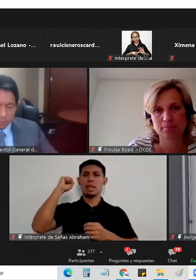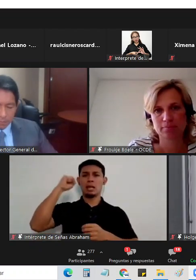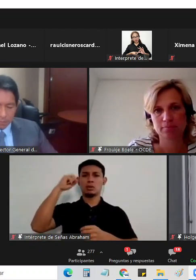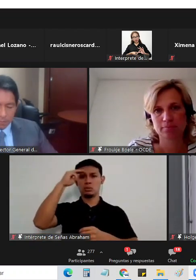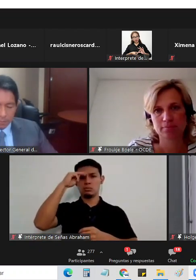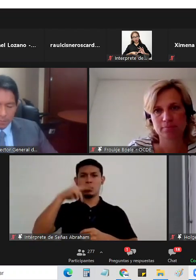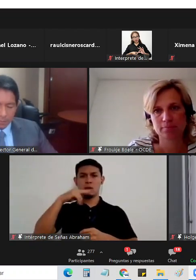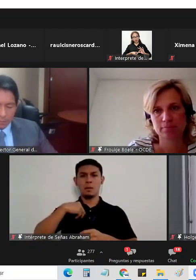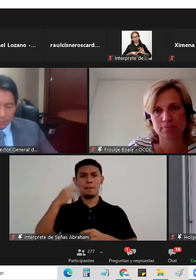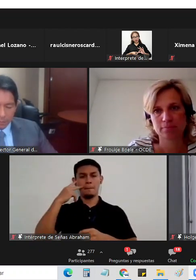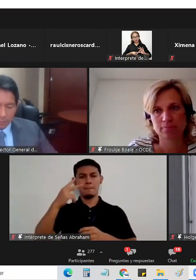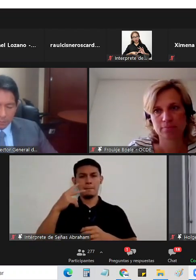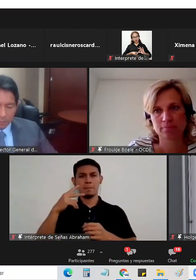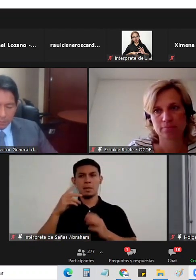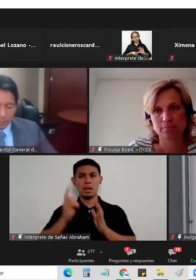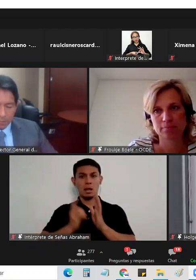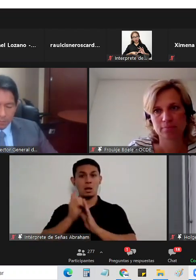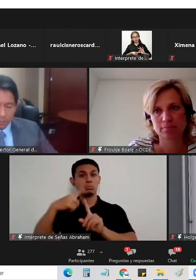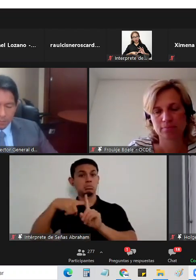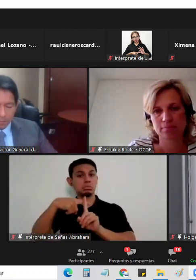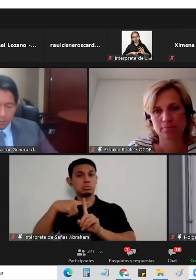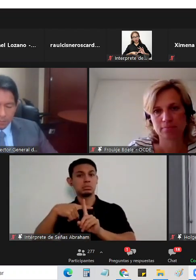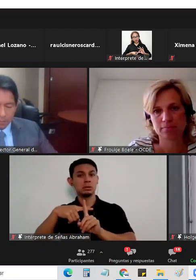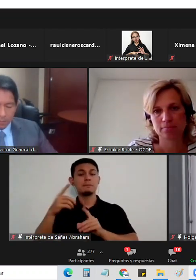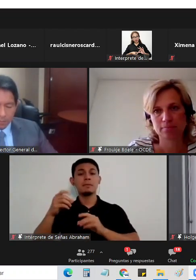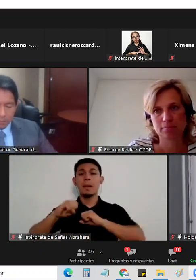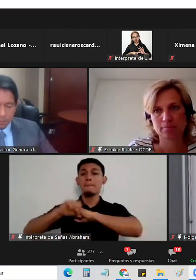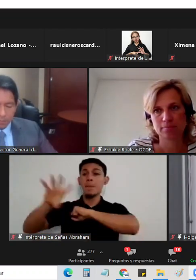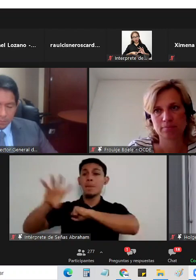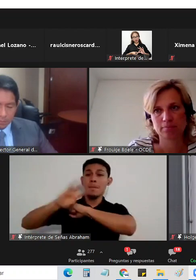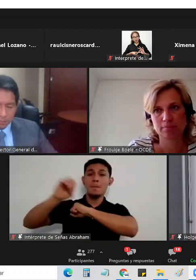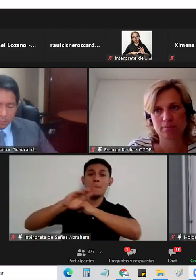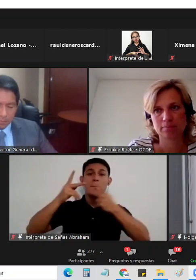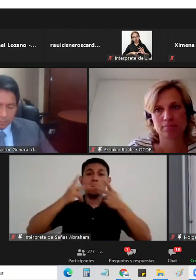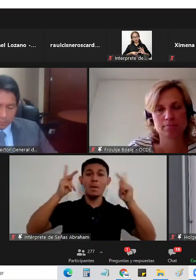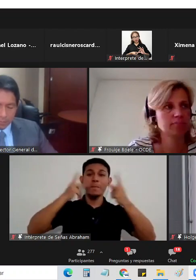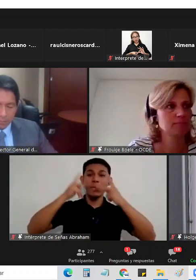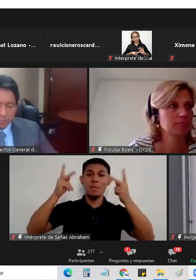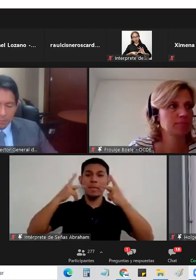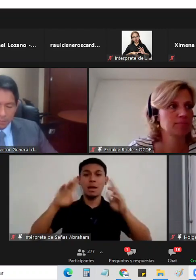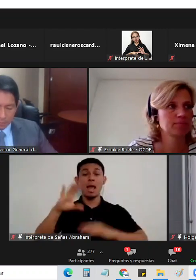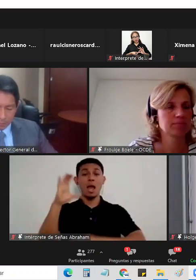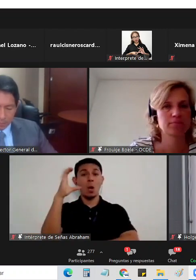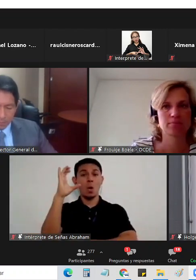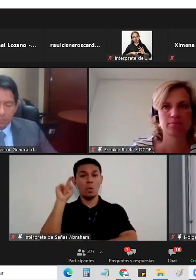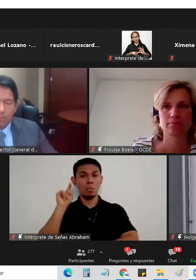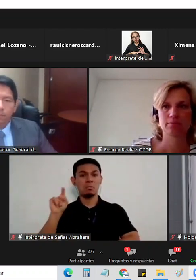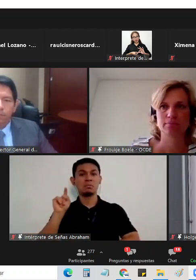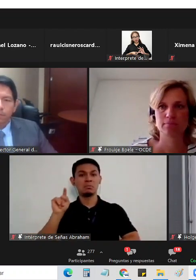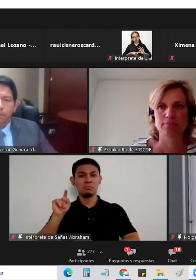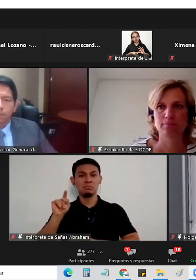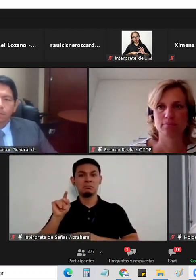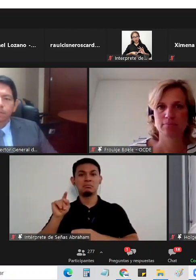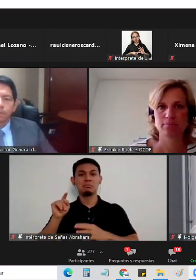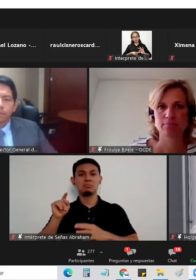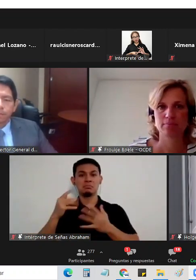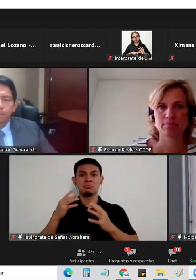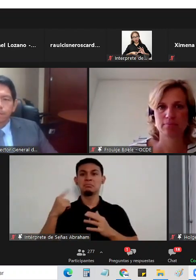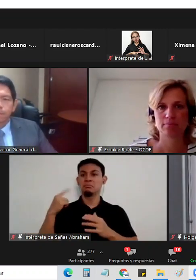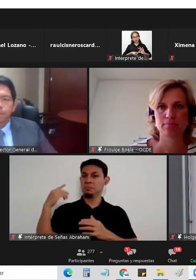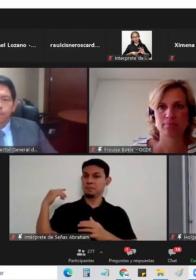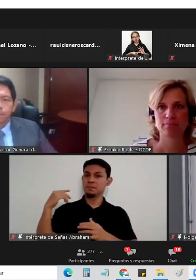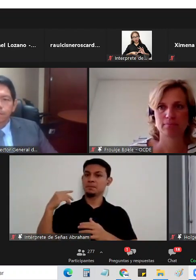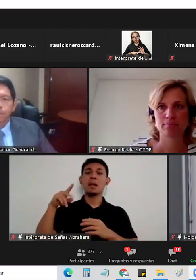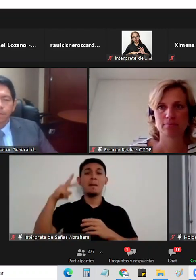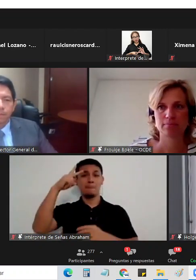rights i think that another possible positive development is referring a publicity and marketing that we were